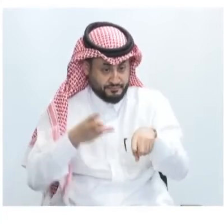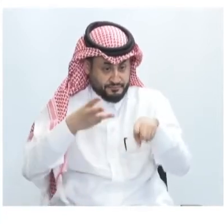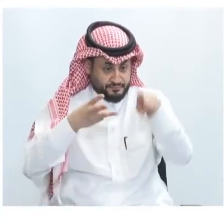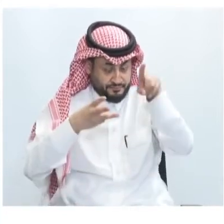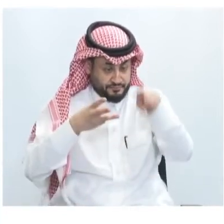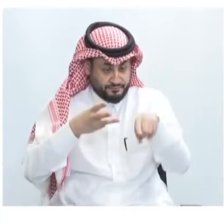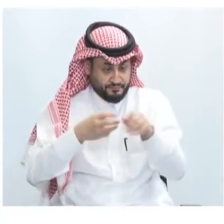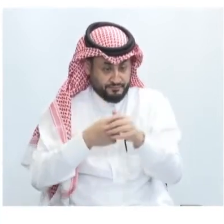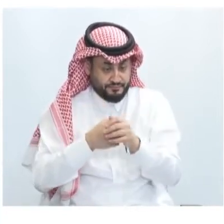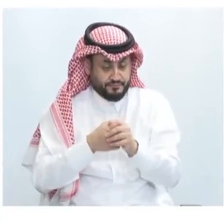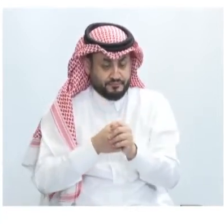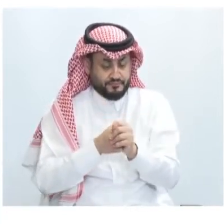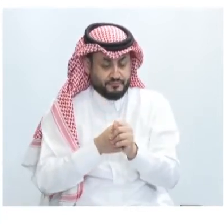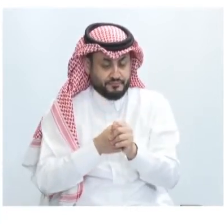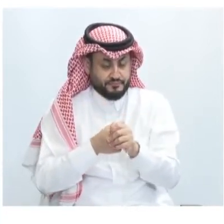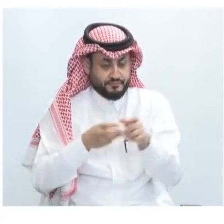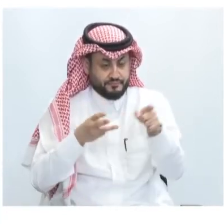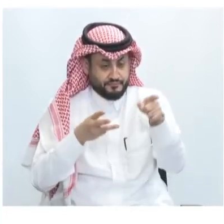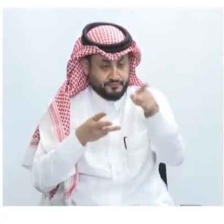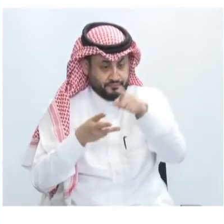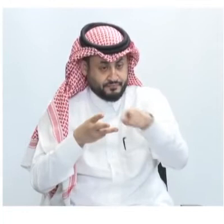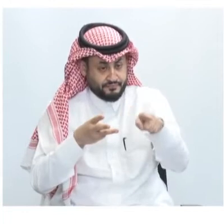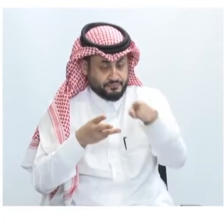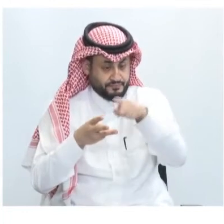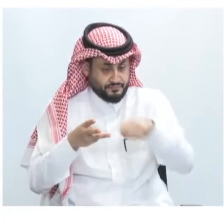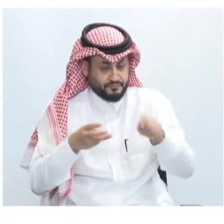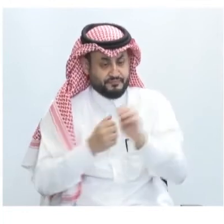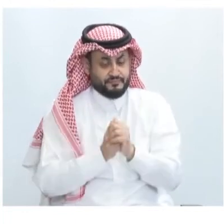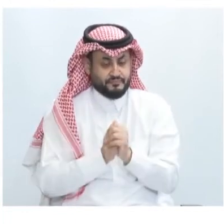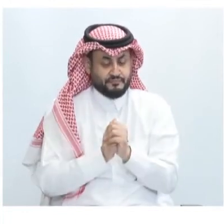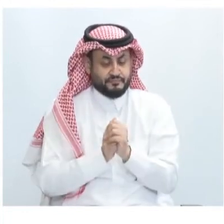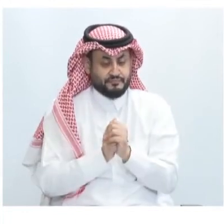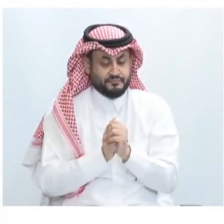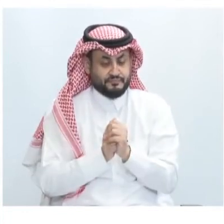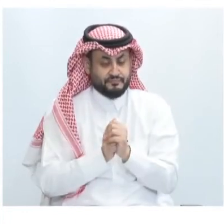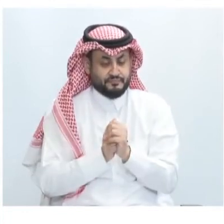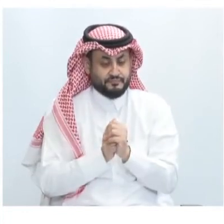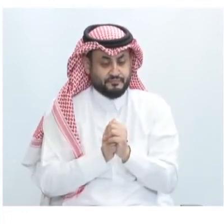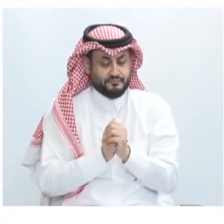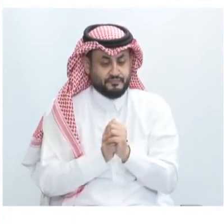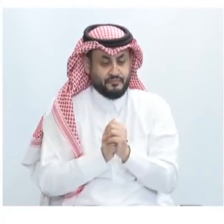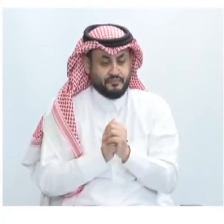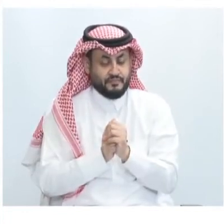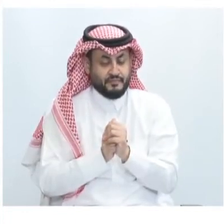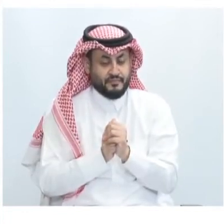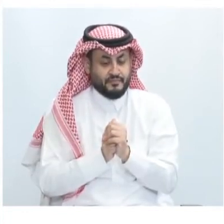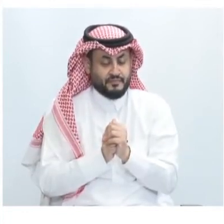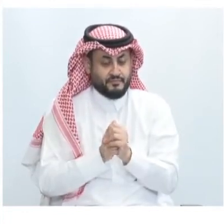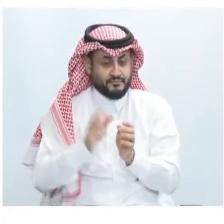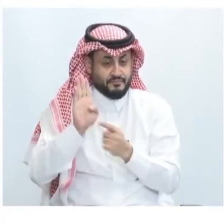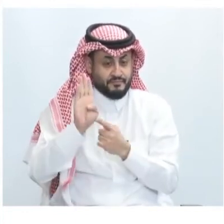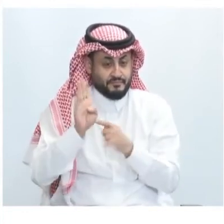up to down. Okay, then we have two half circles. Two half circles. This is